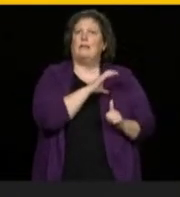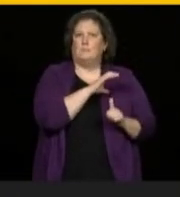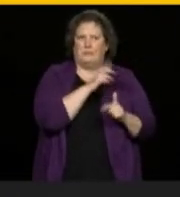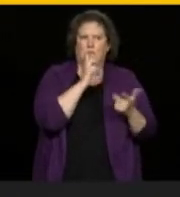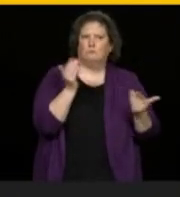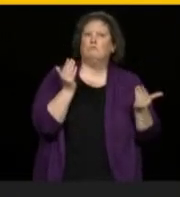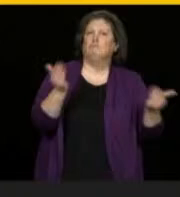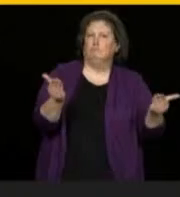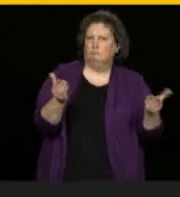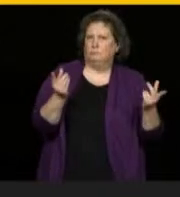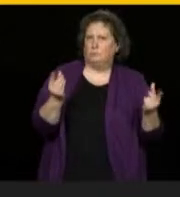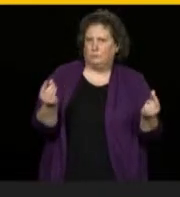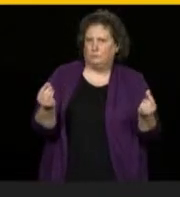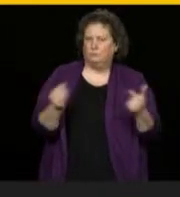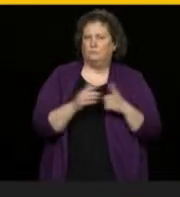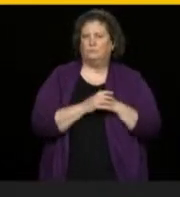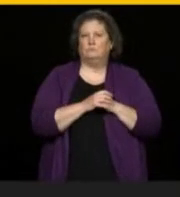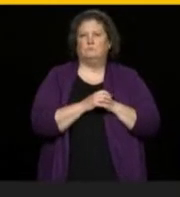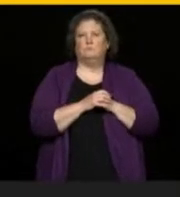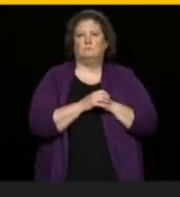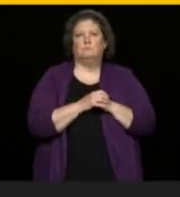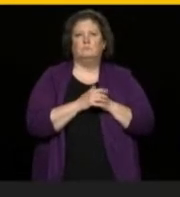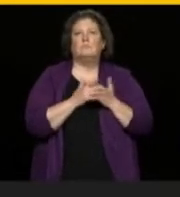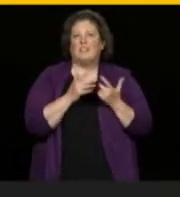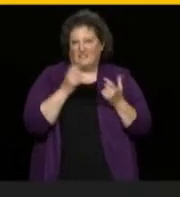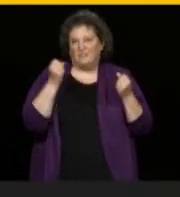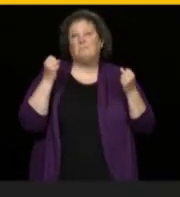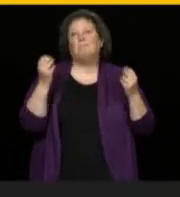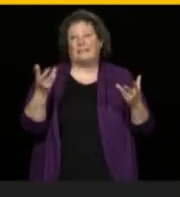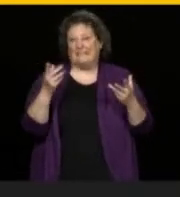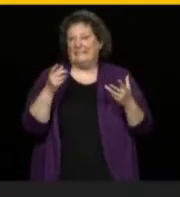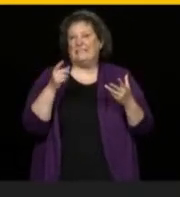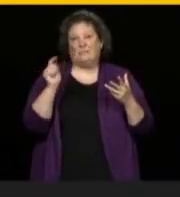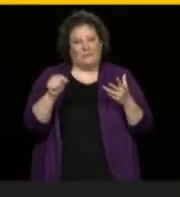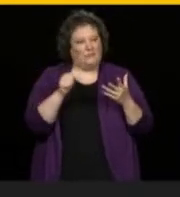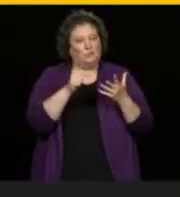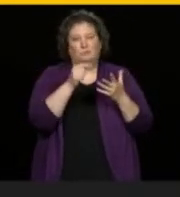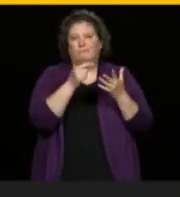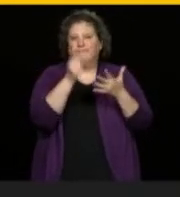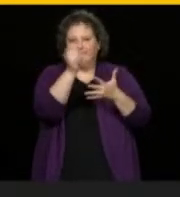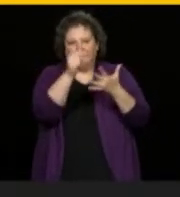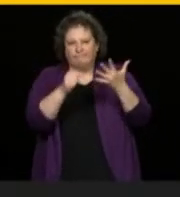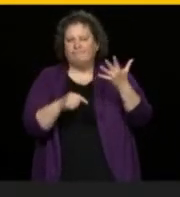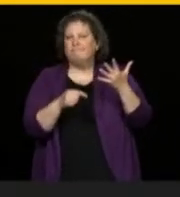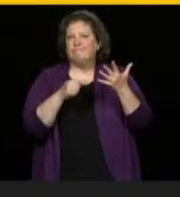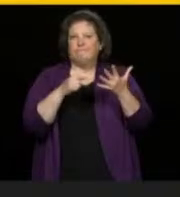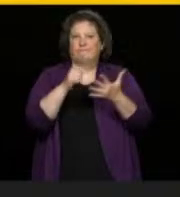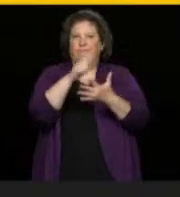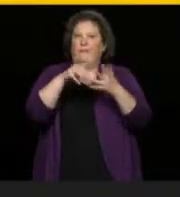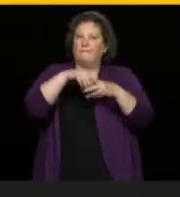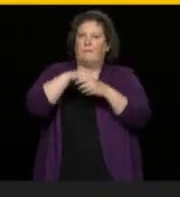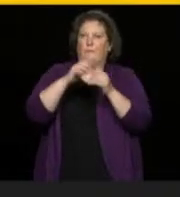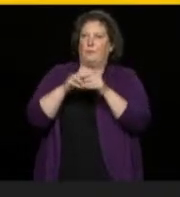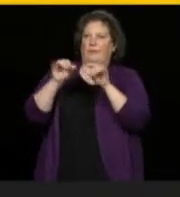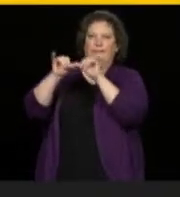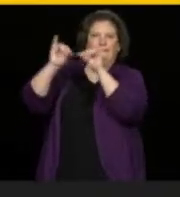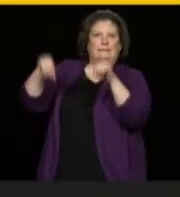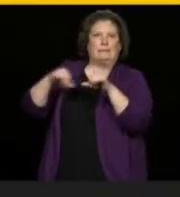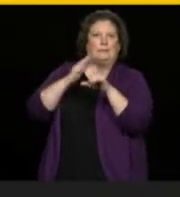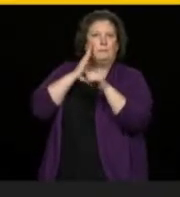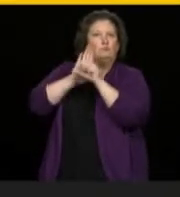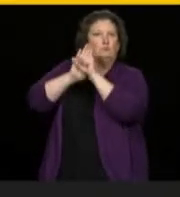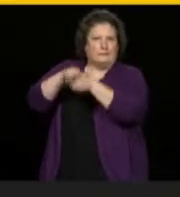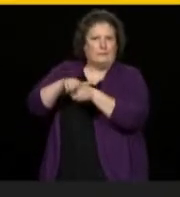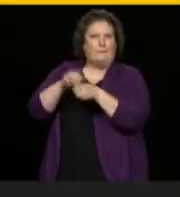many other things that need to be addressed to go at the systemic racism that exists throughout Canada, whether it's justice